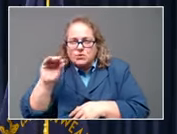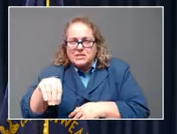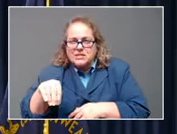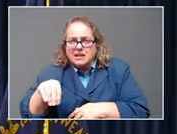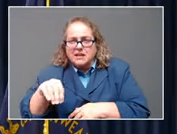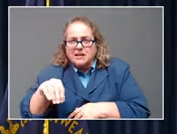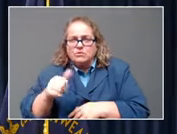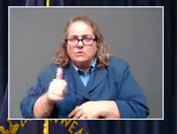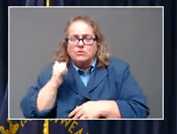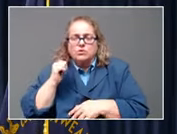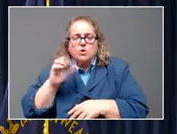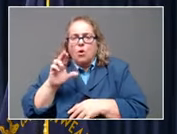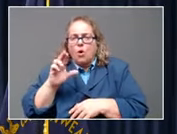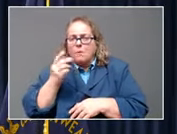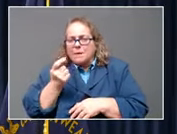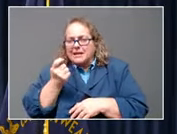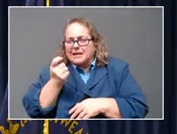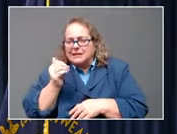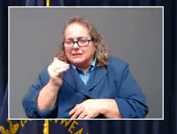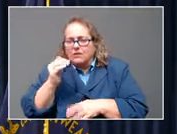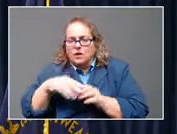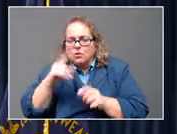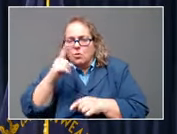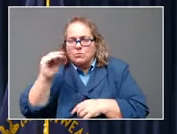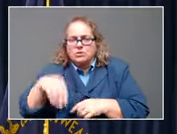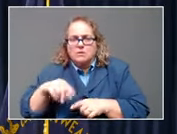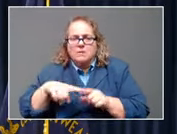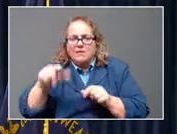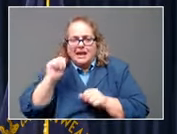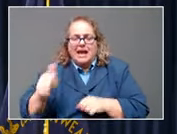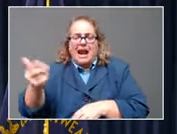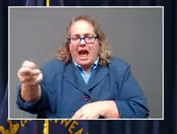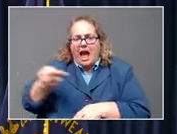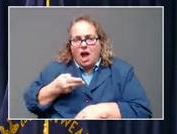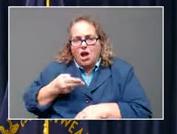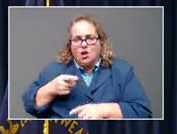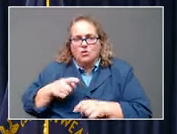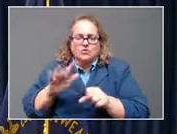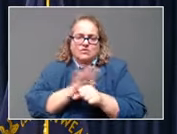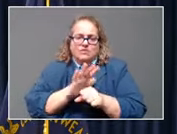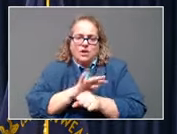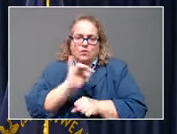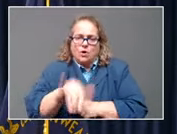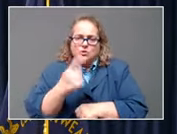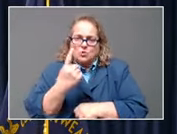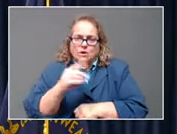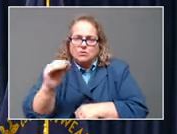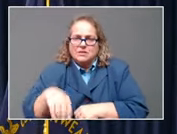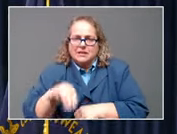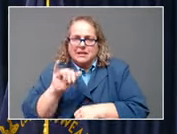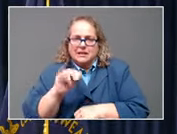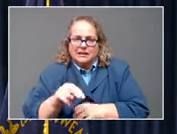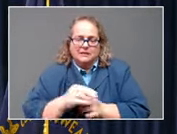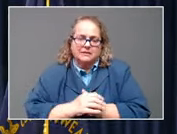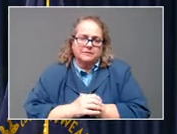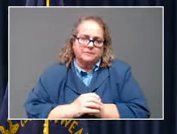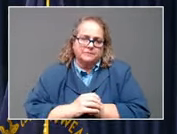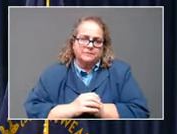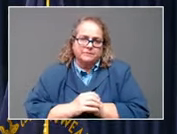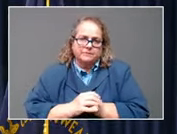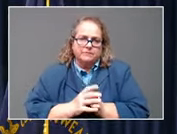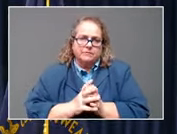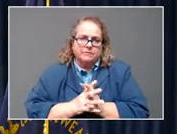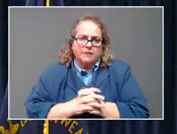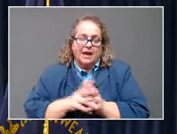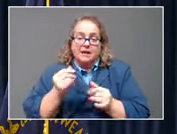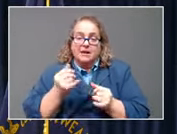than 1%, but are able to hire and fill back in for those individuals. And finally,